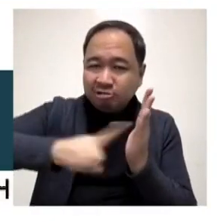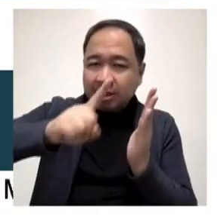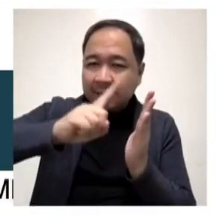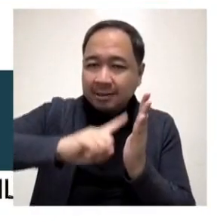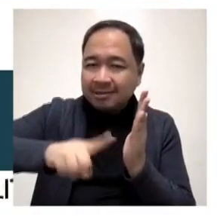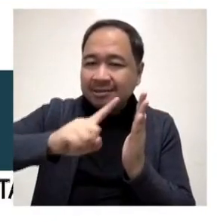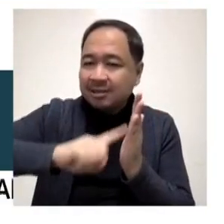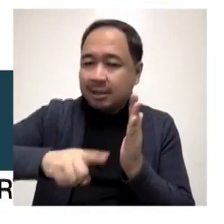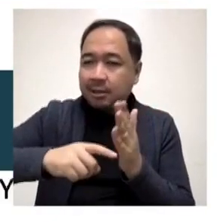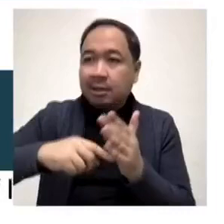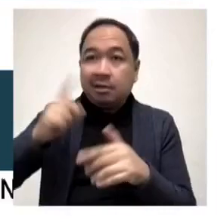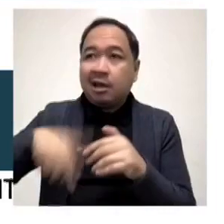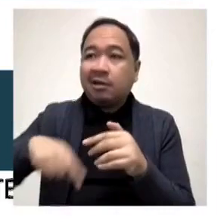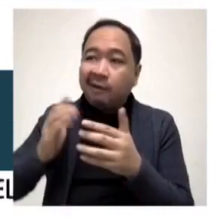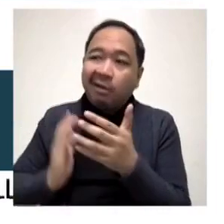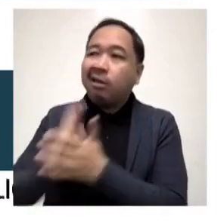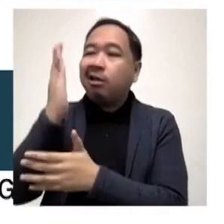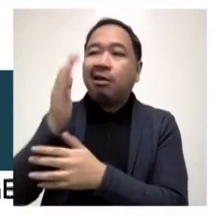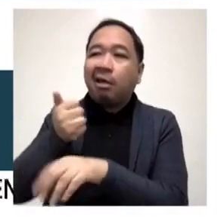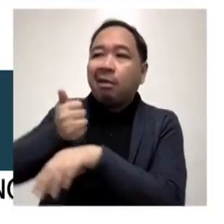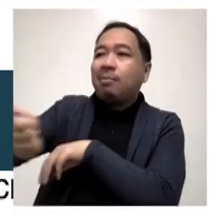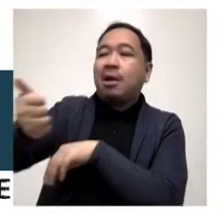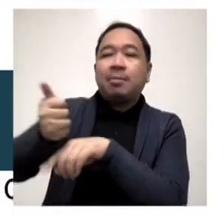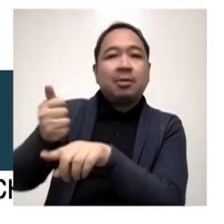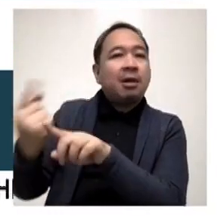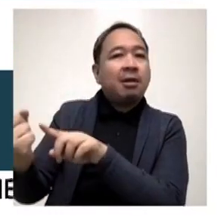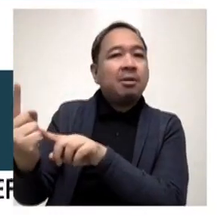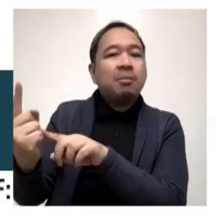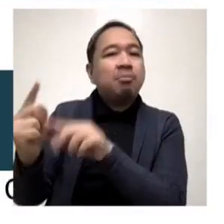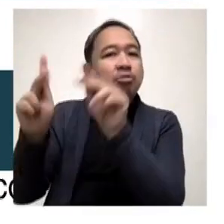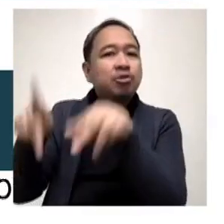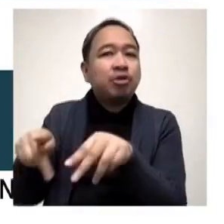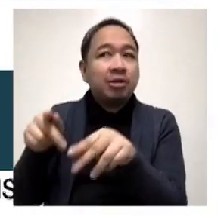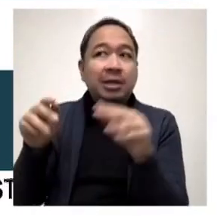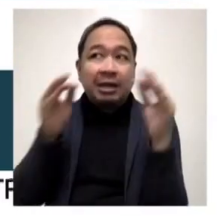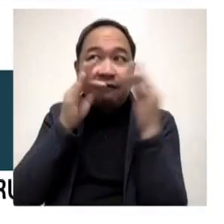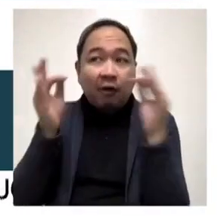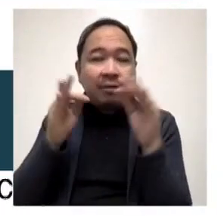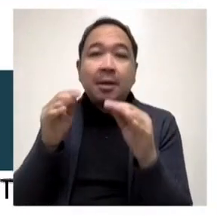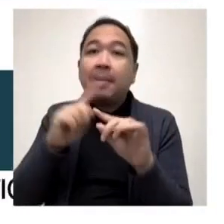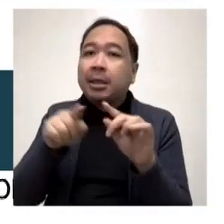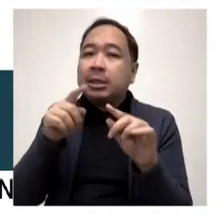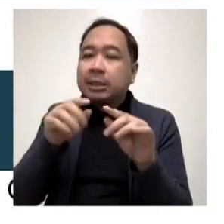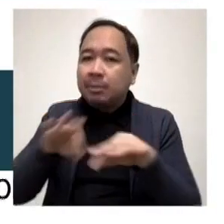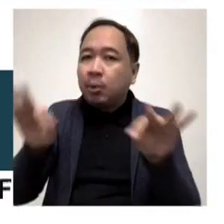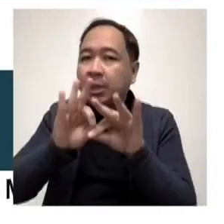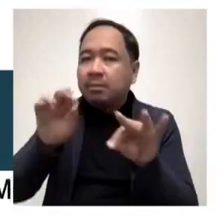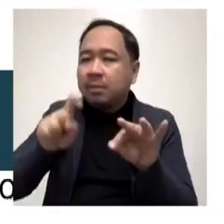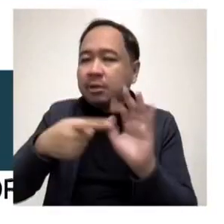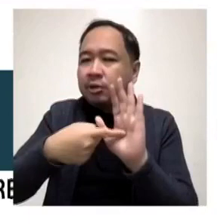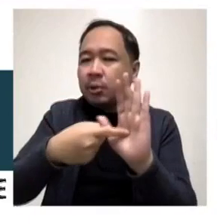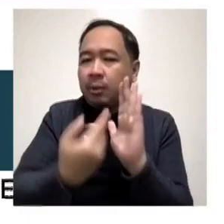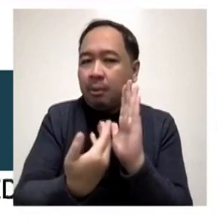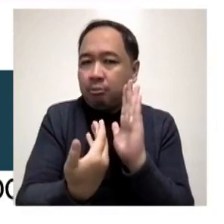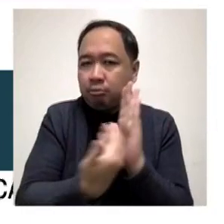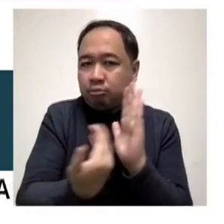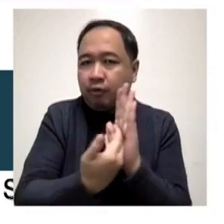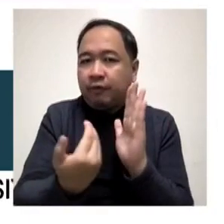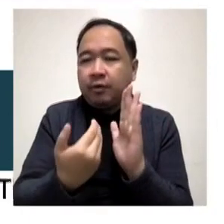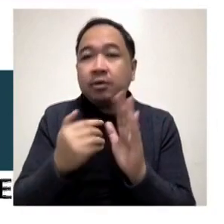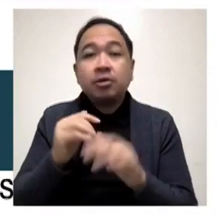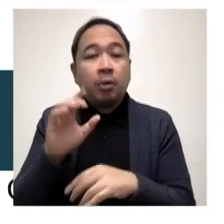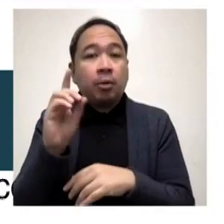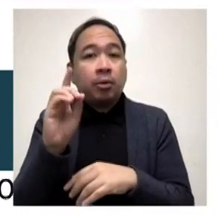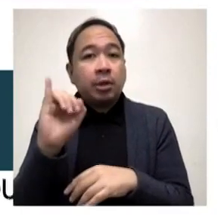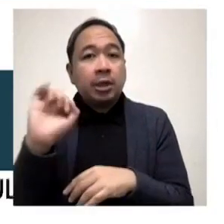someone of involvement in drugs without any proof. So it would be really best for the DALG